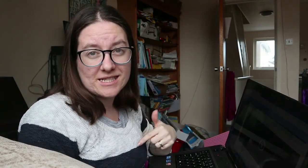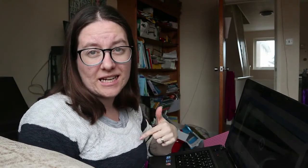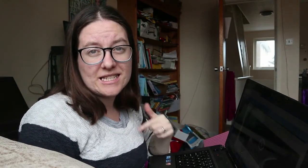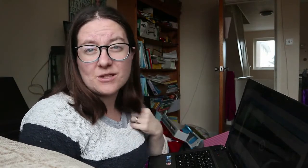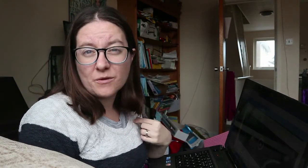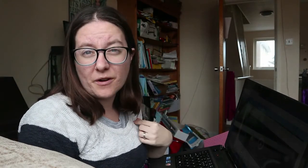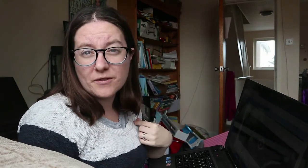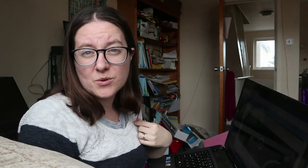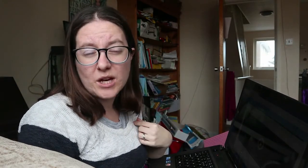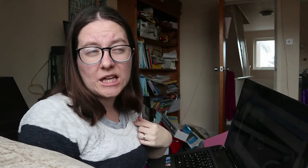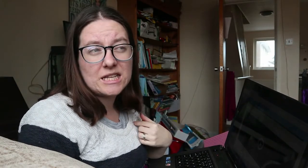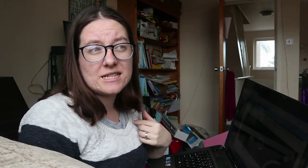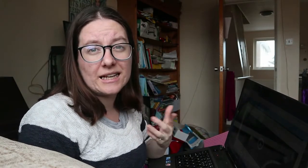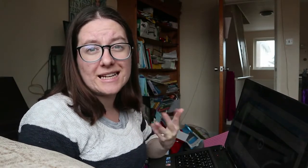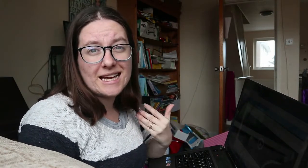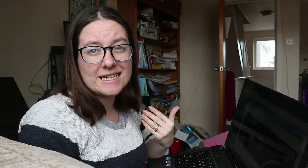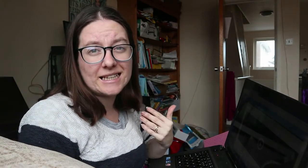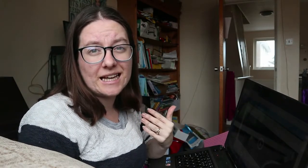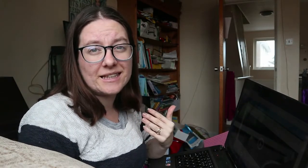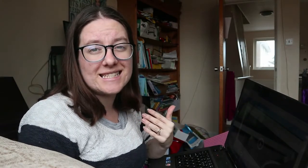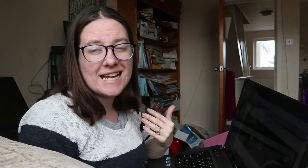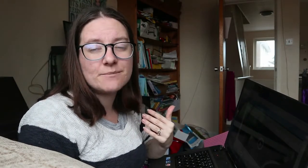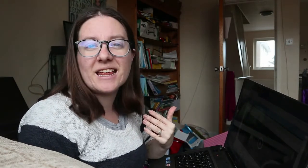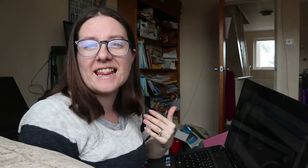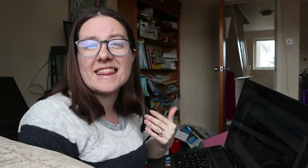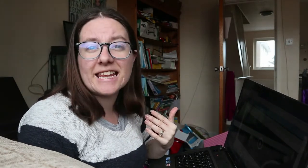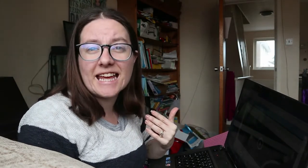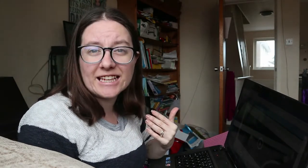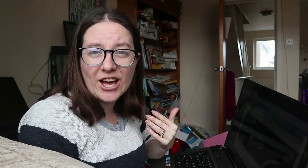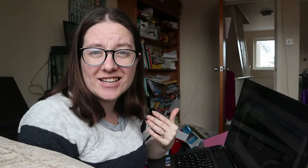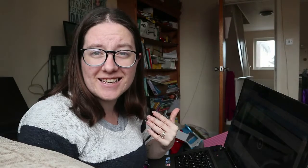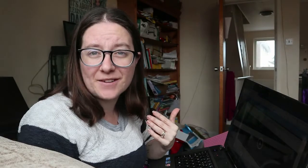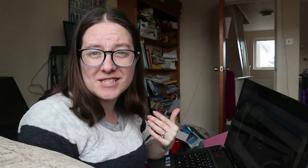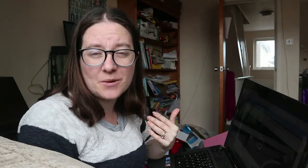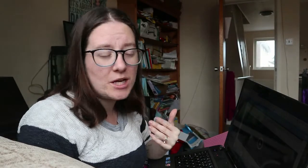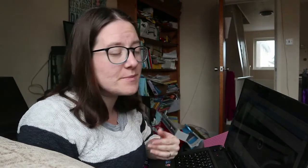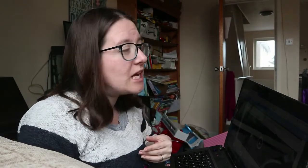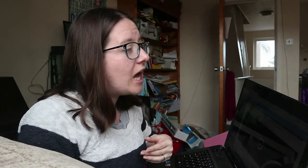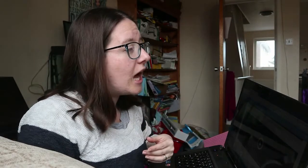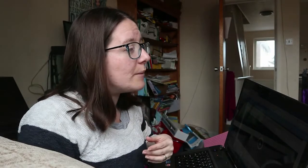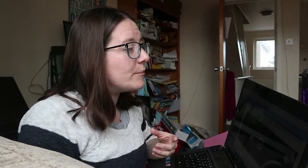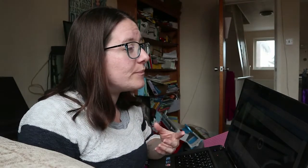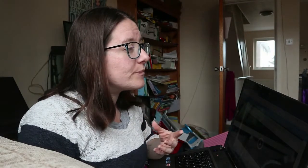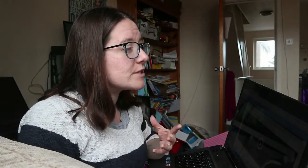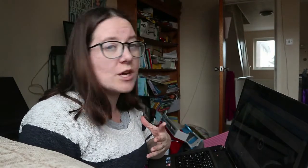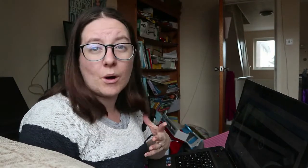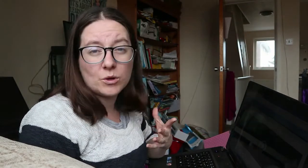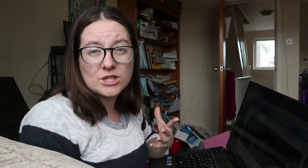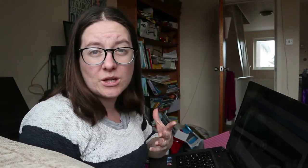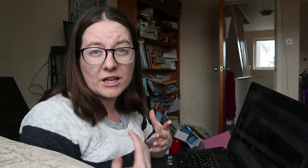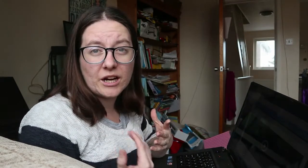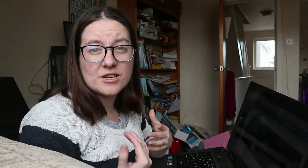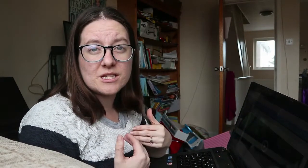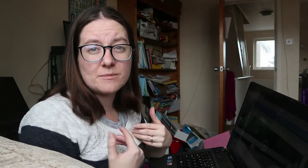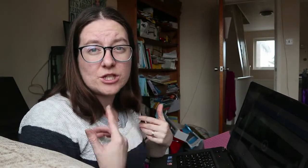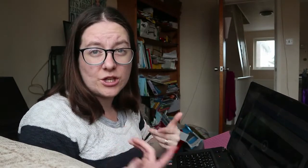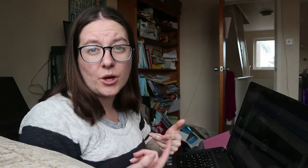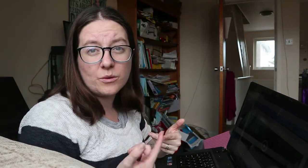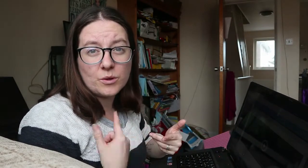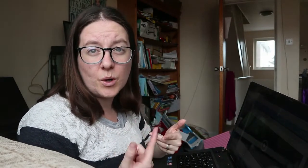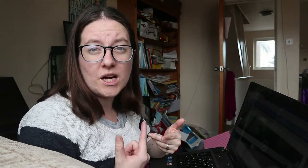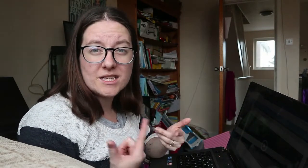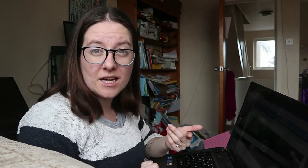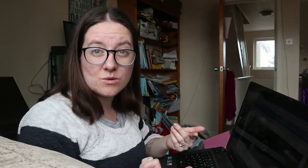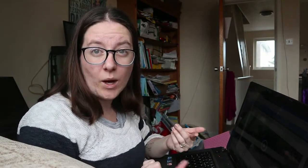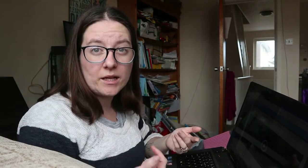understand it. They're all very visual learners and kinetetic learners. I can never say that word. So, want to encourage them to